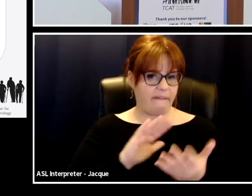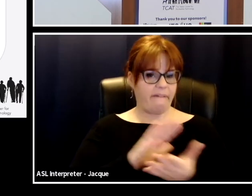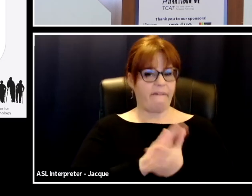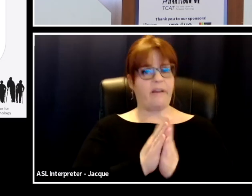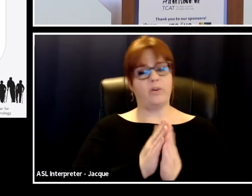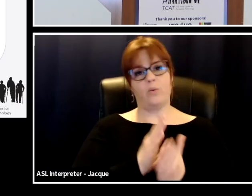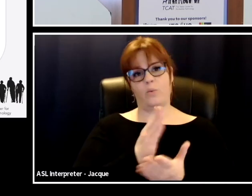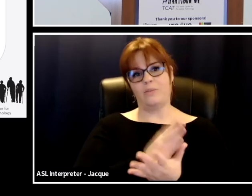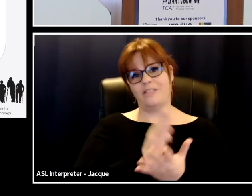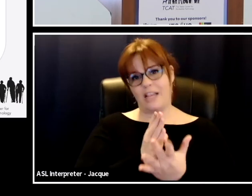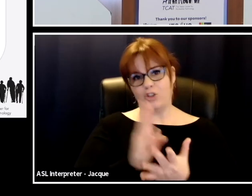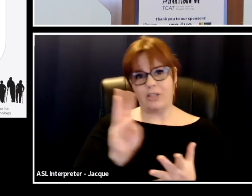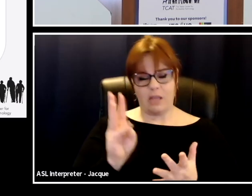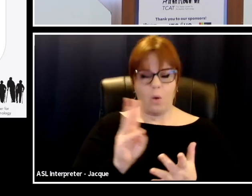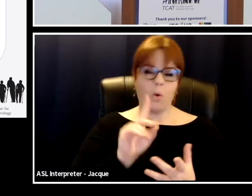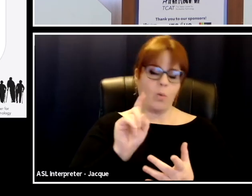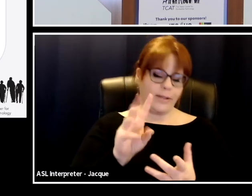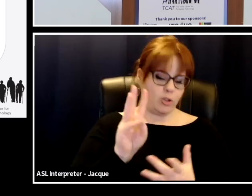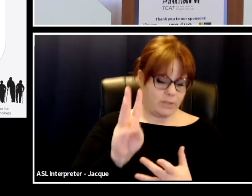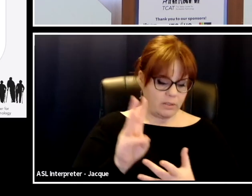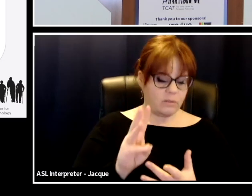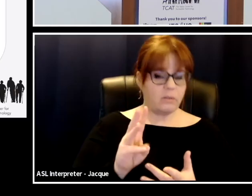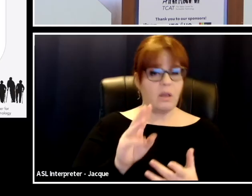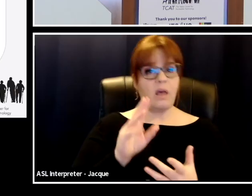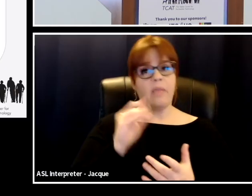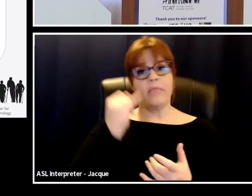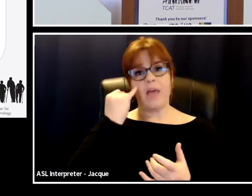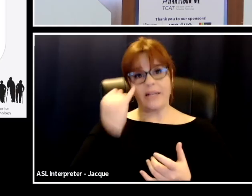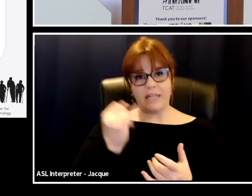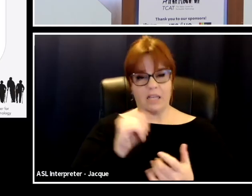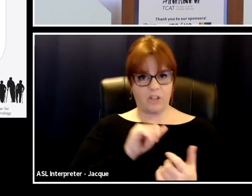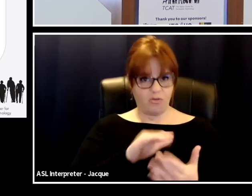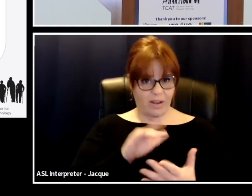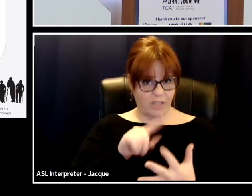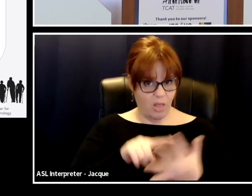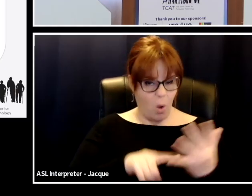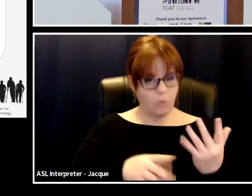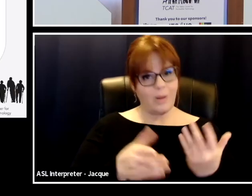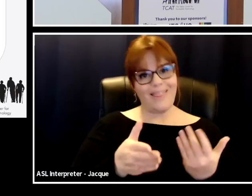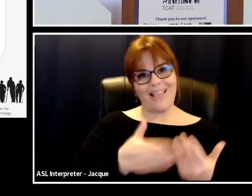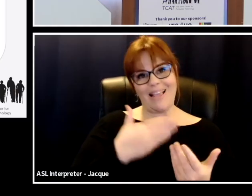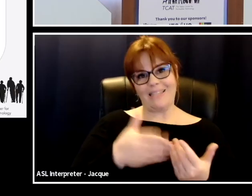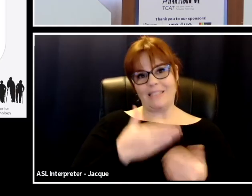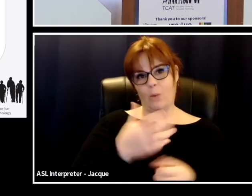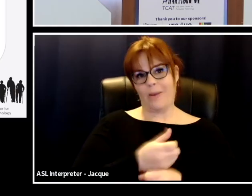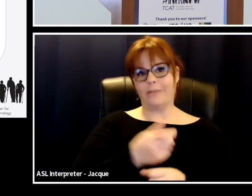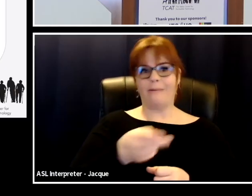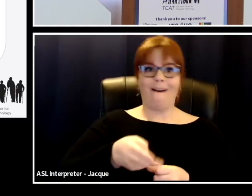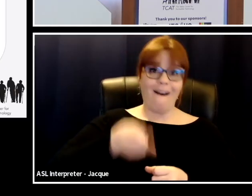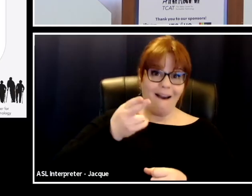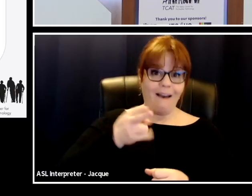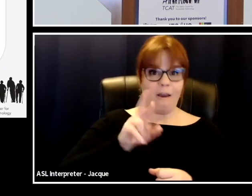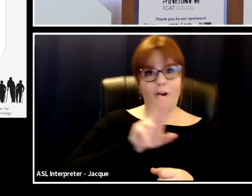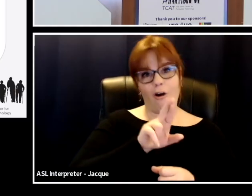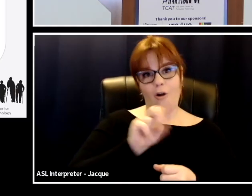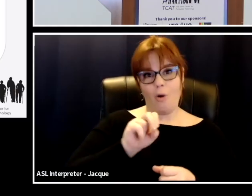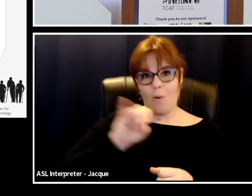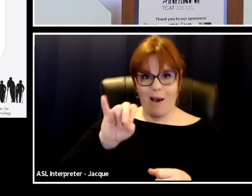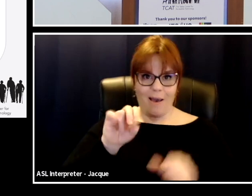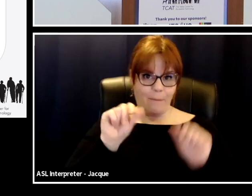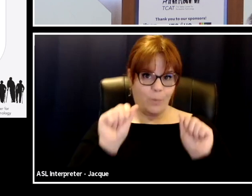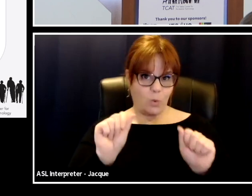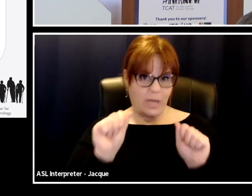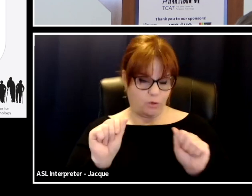The idea is that, or question 6, the idea is that addressing those are kind of like the easy wins or the high ROI, you know,